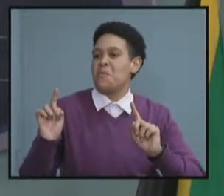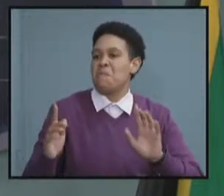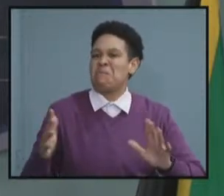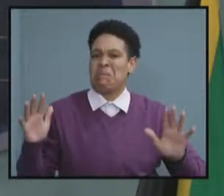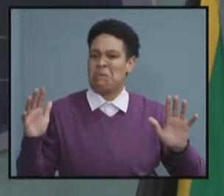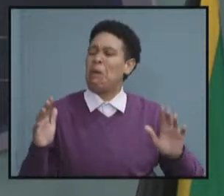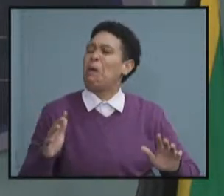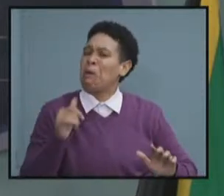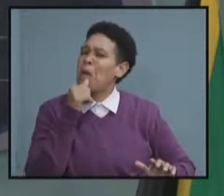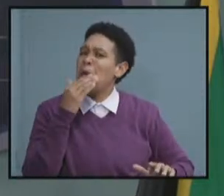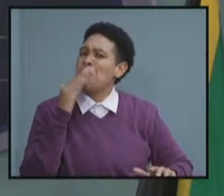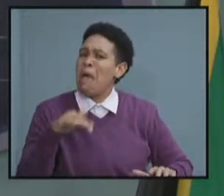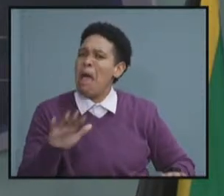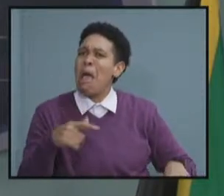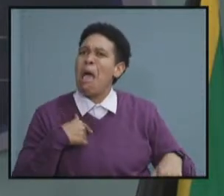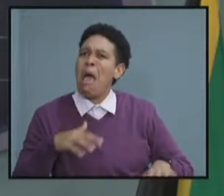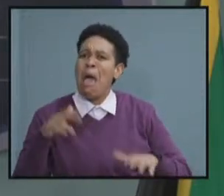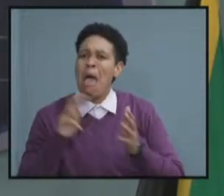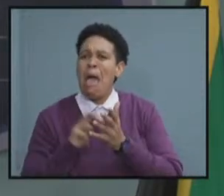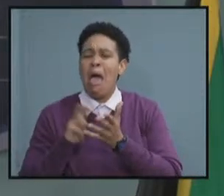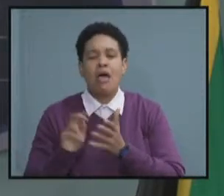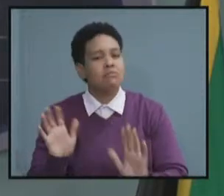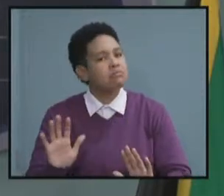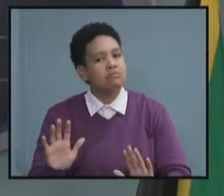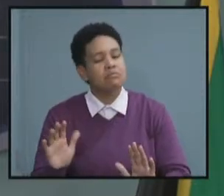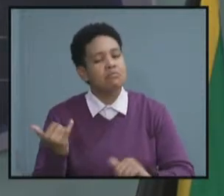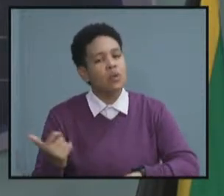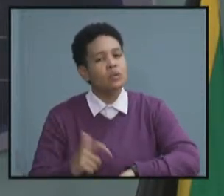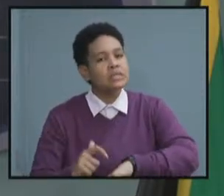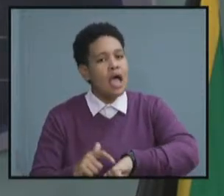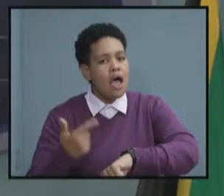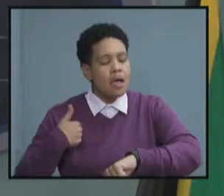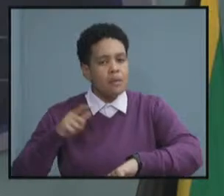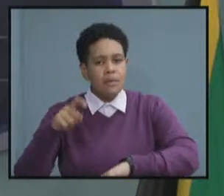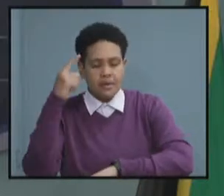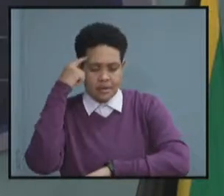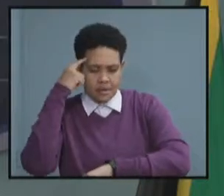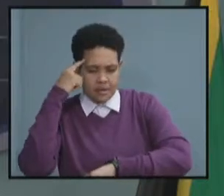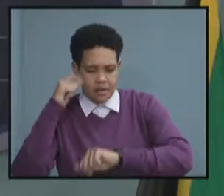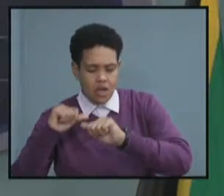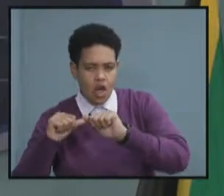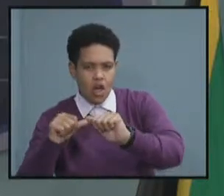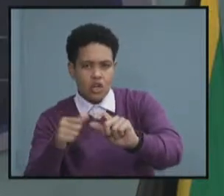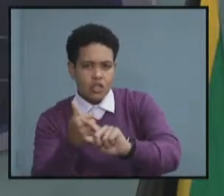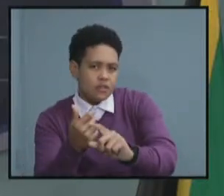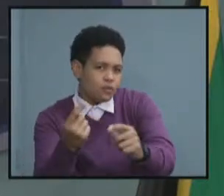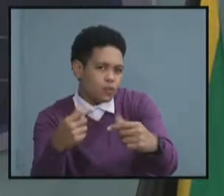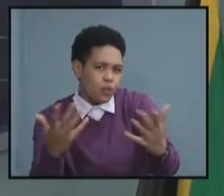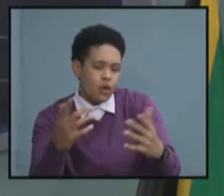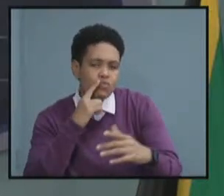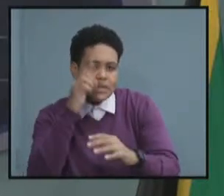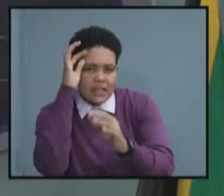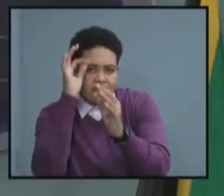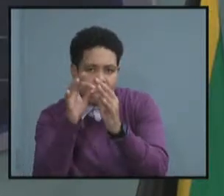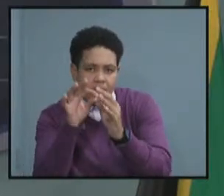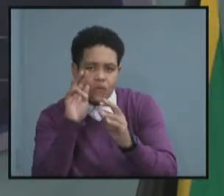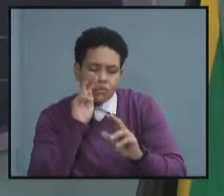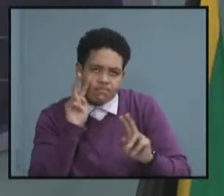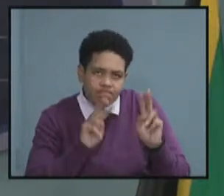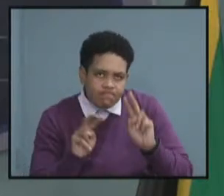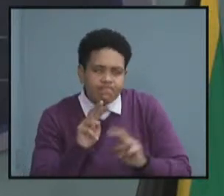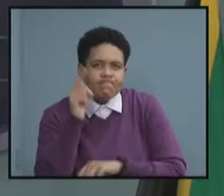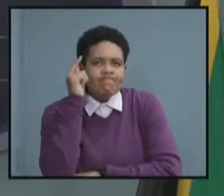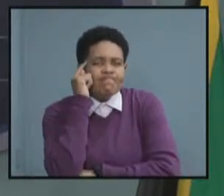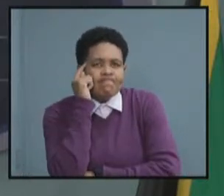complacency. This is now the time when we must continue to faithfully